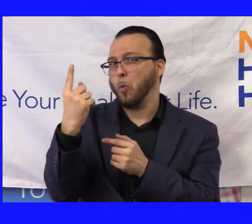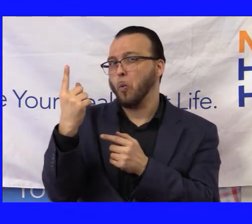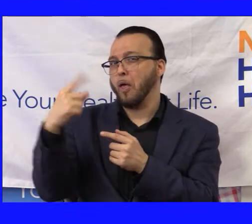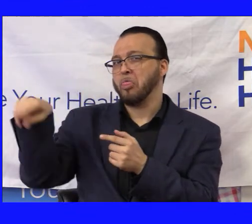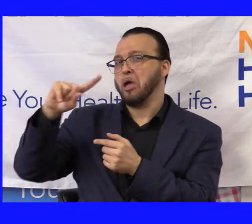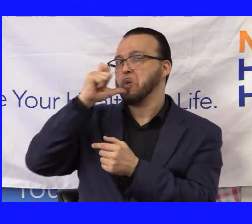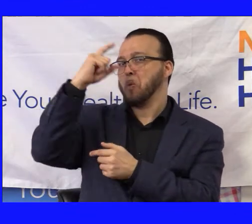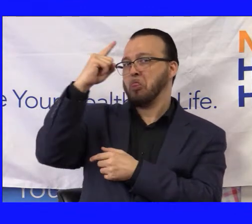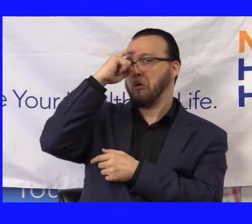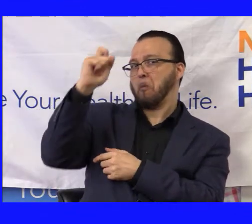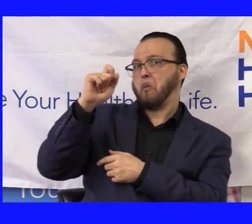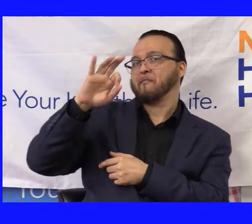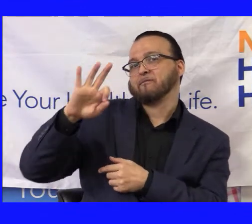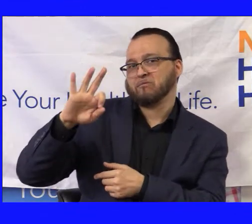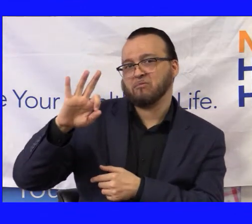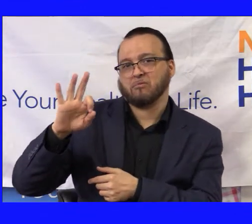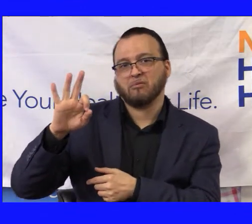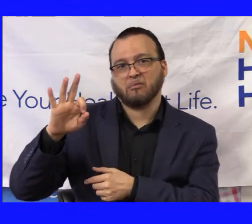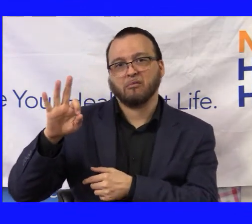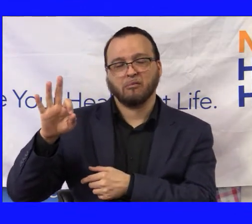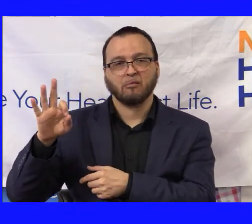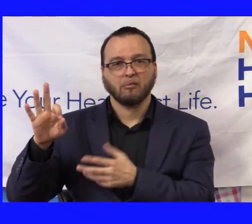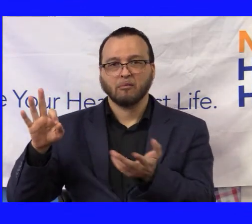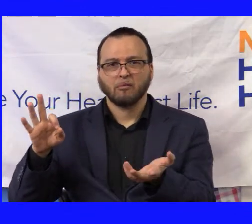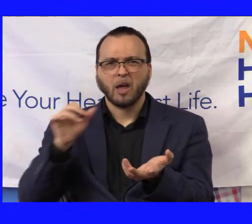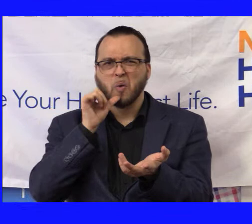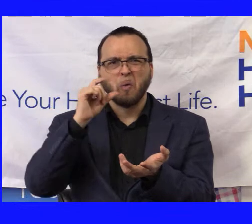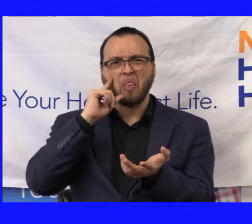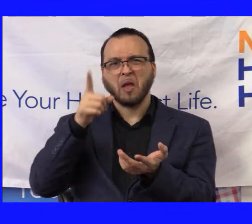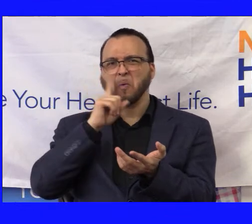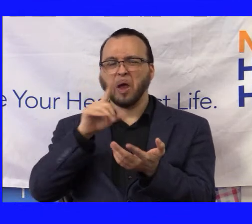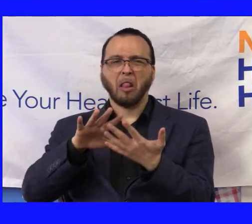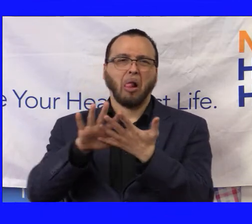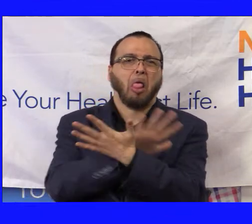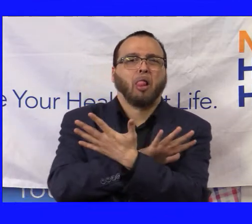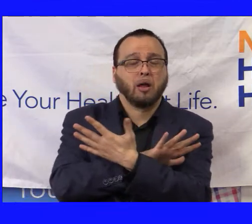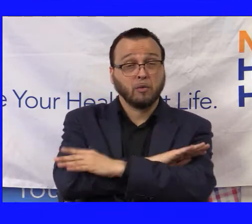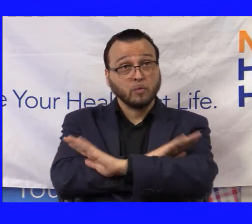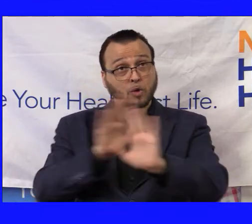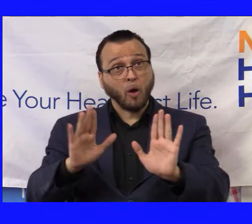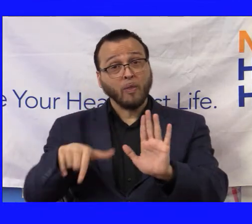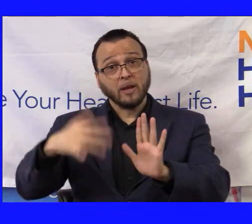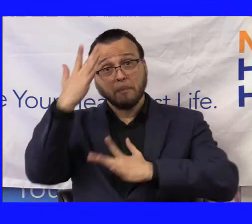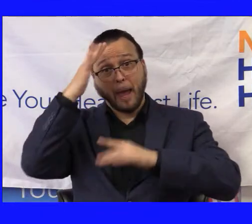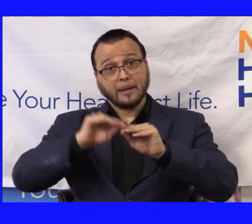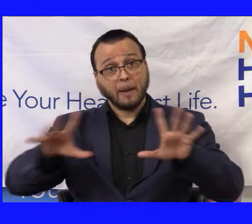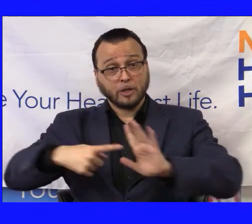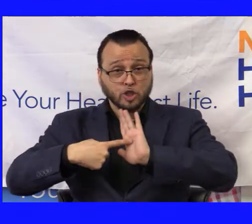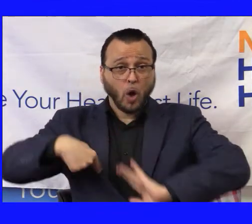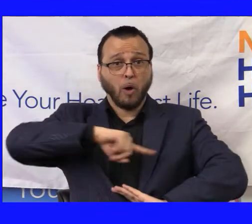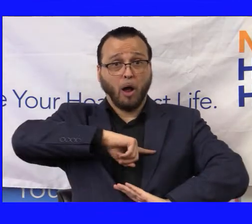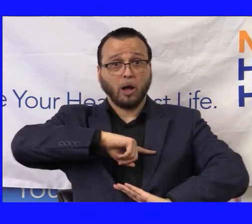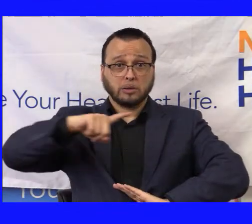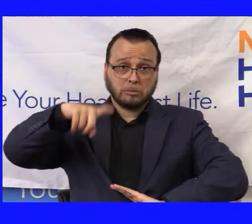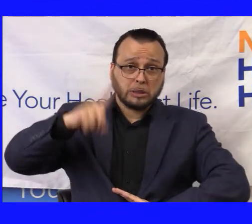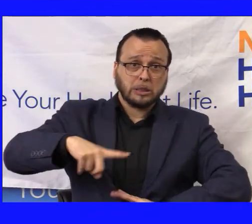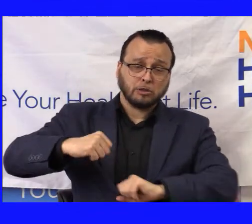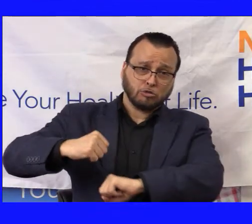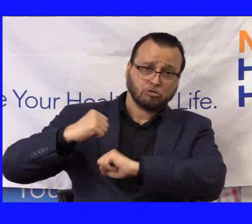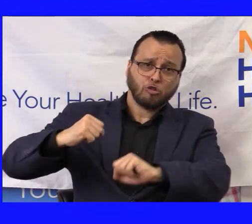that's something kind of cute or coy. If nothing else, this pandemic has shown us the need for ongoing, strong,